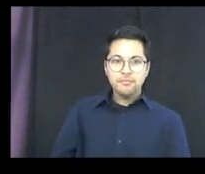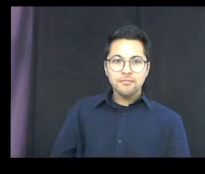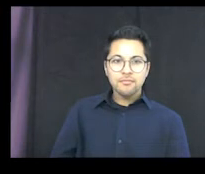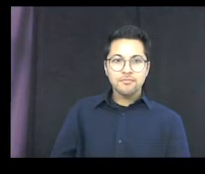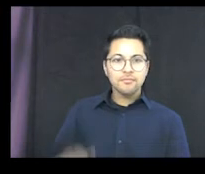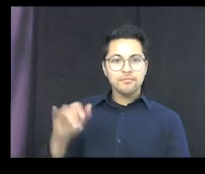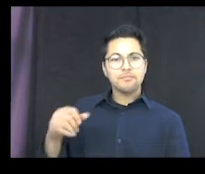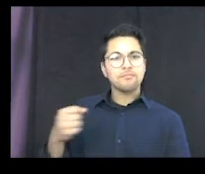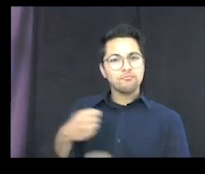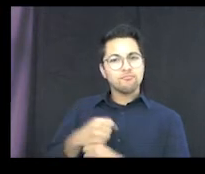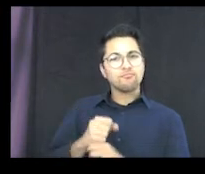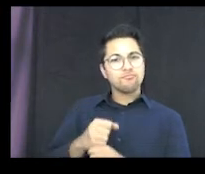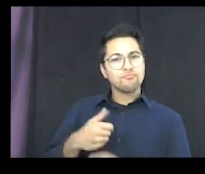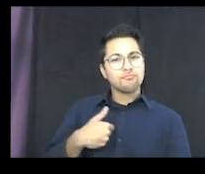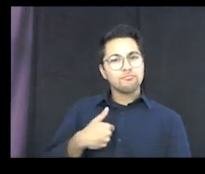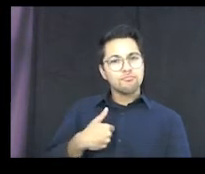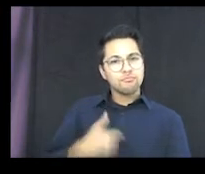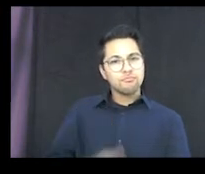makes me